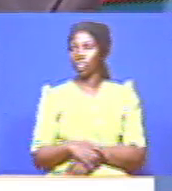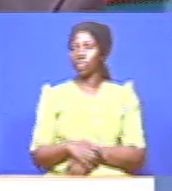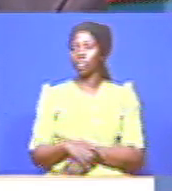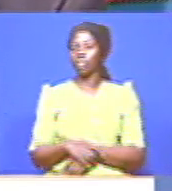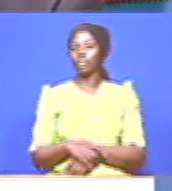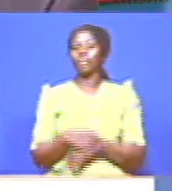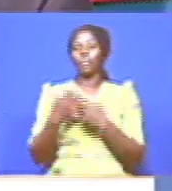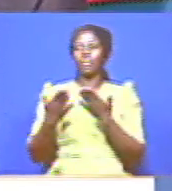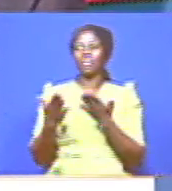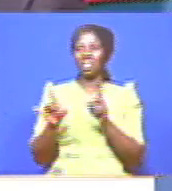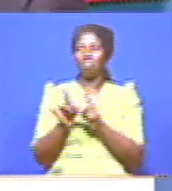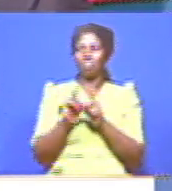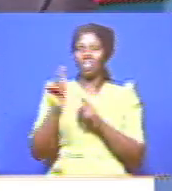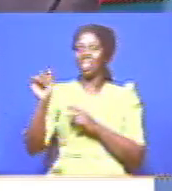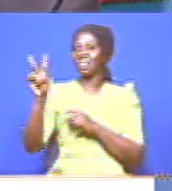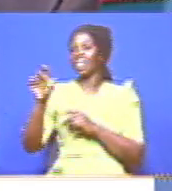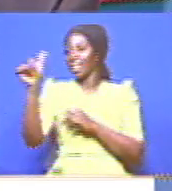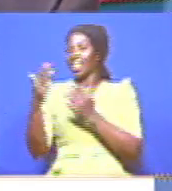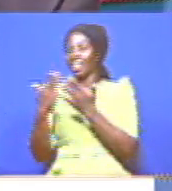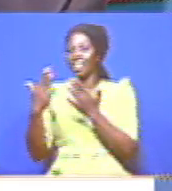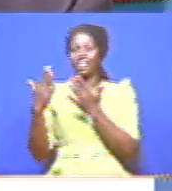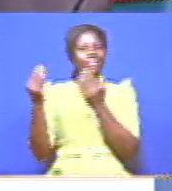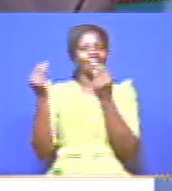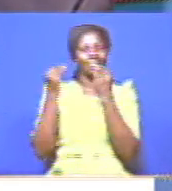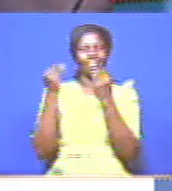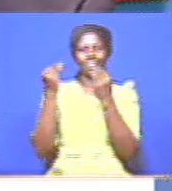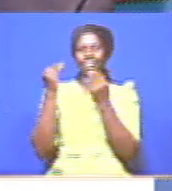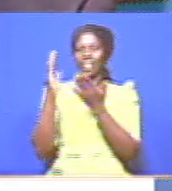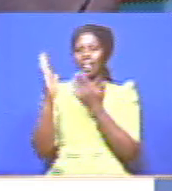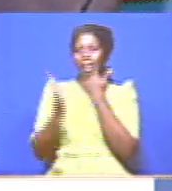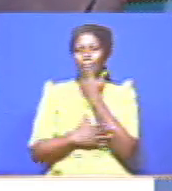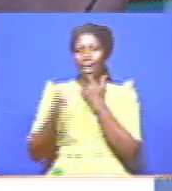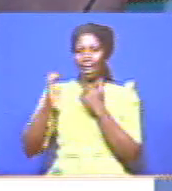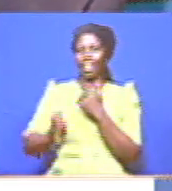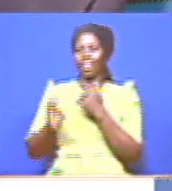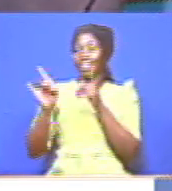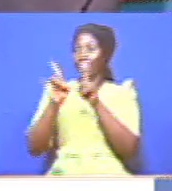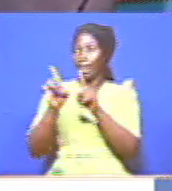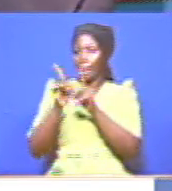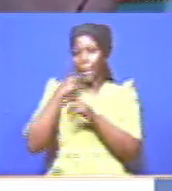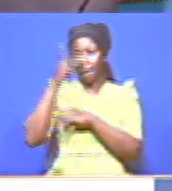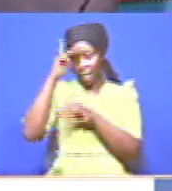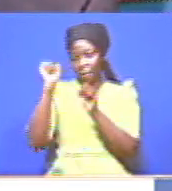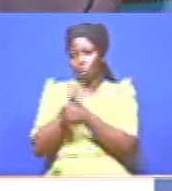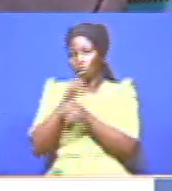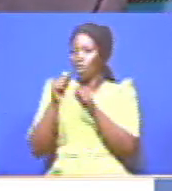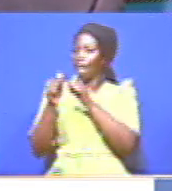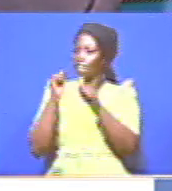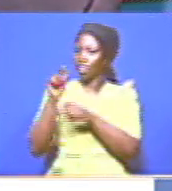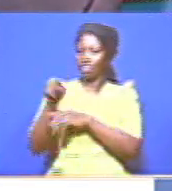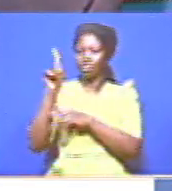TVs and other things also teach us some of these other things. Mm-hmm. But I think really as a parent, we cannot keep on scapegoating. Mm-hmm. We really need to go